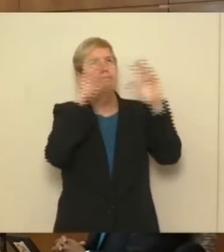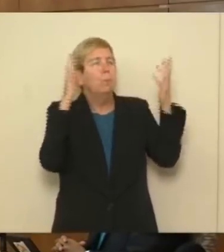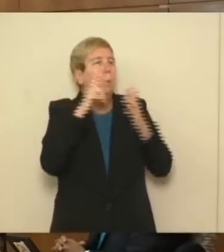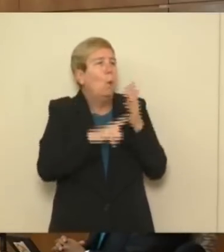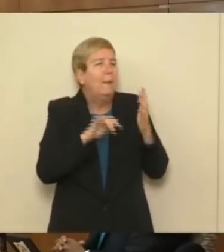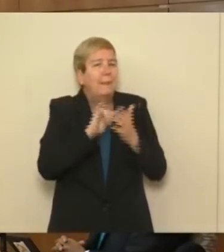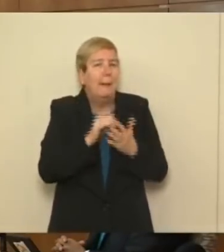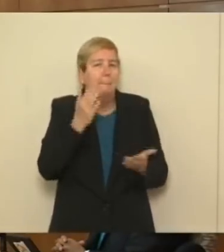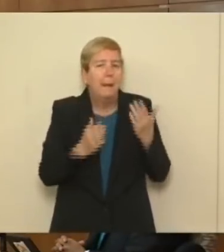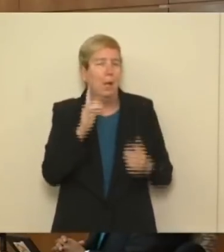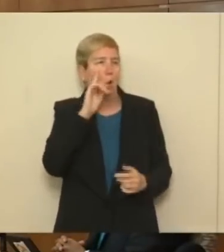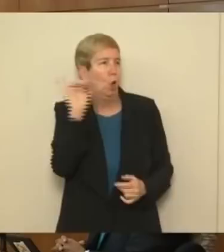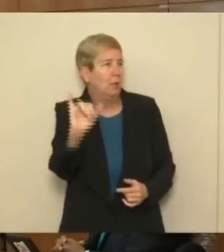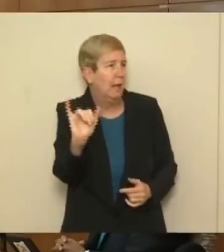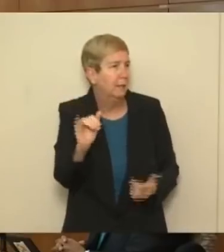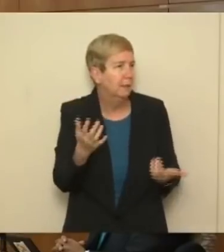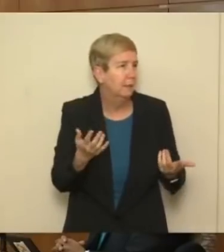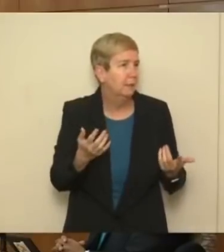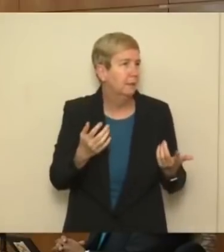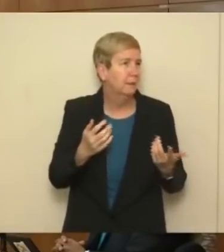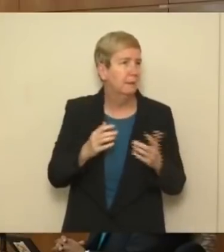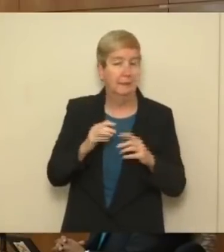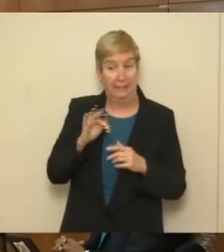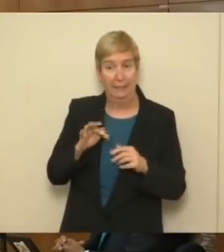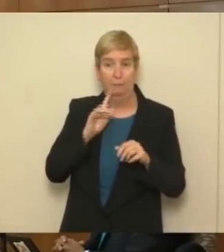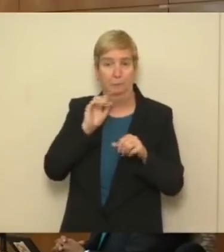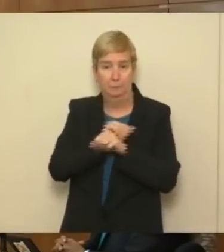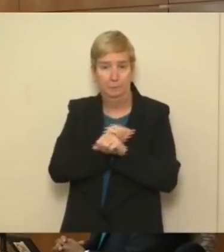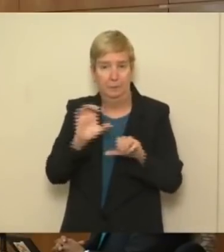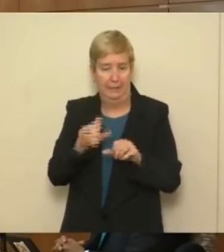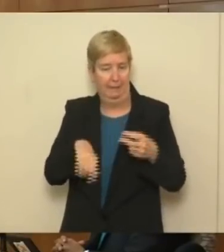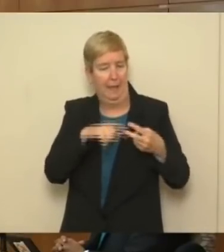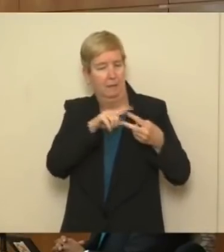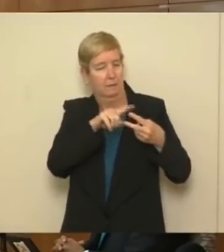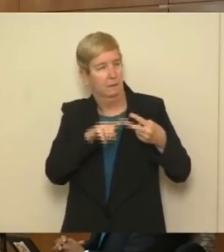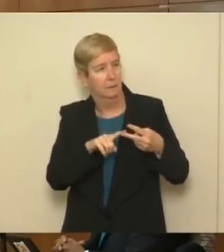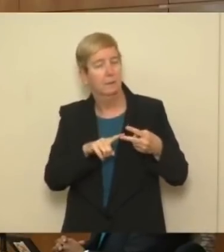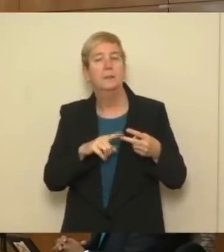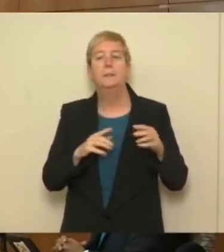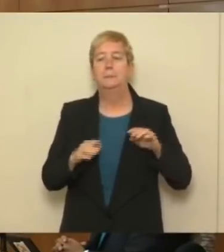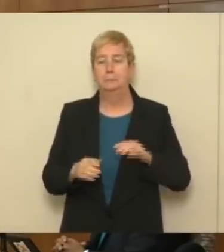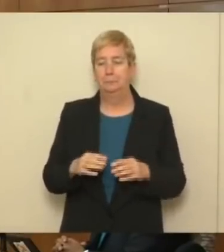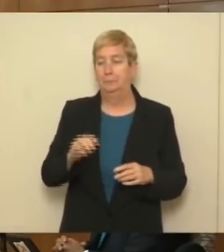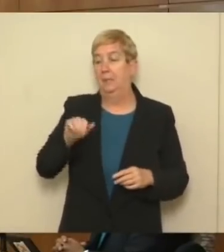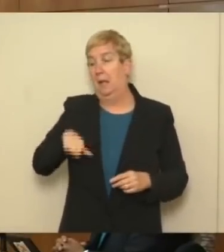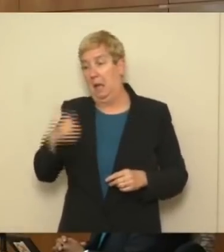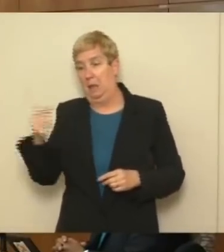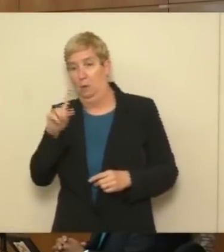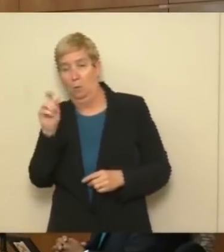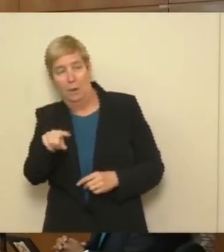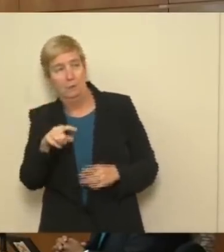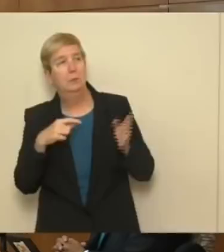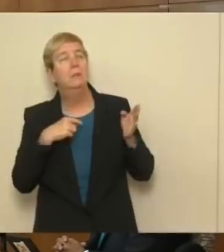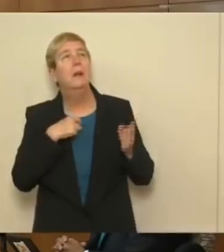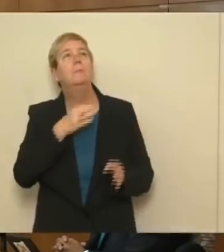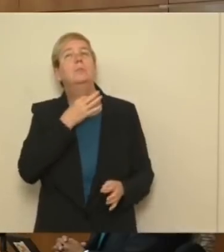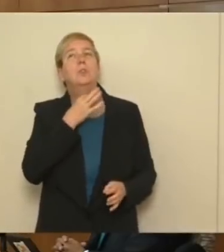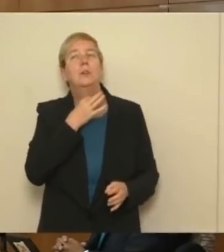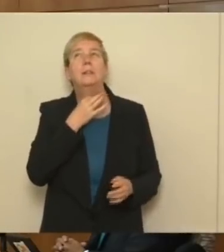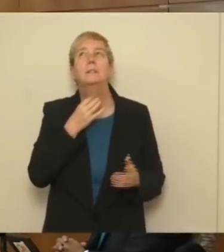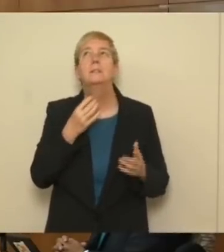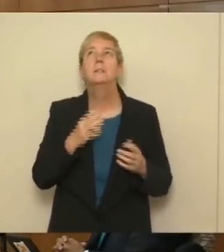what the potential enforcement might be if that were to be done. And then secondly, I was curious how much